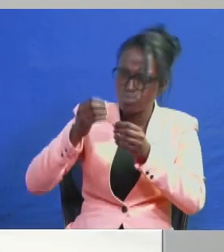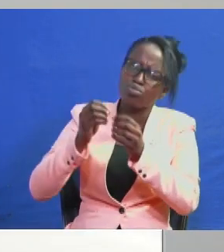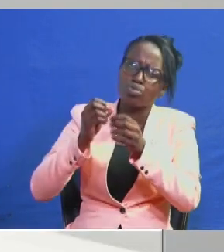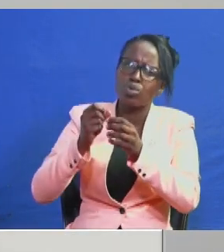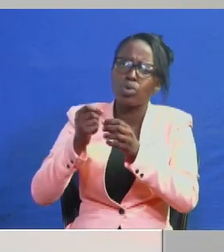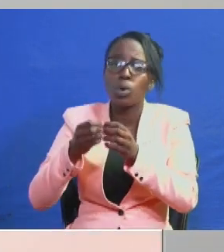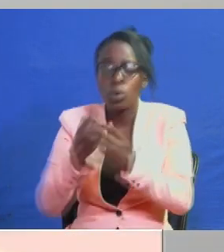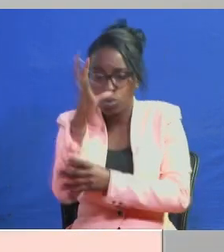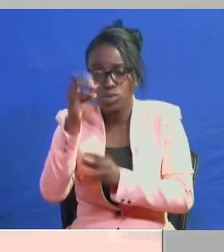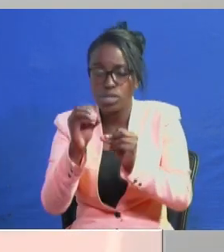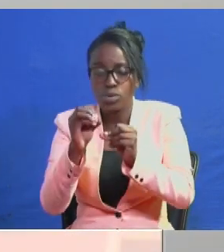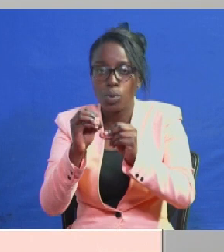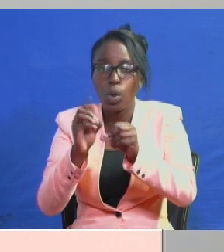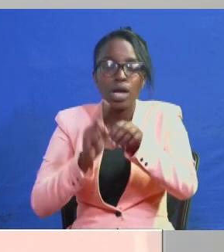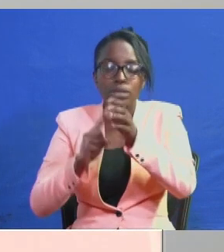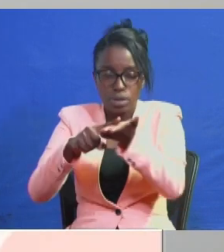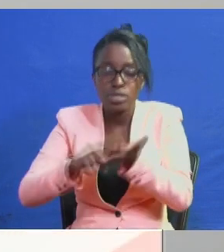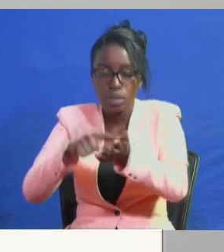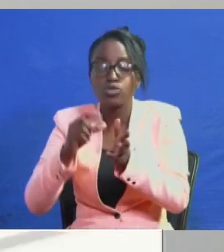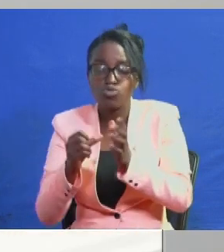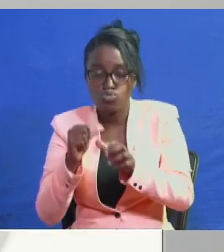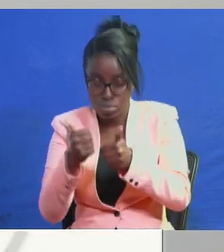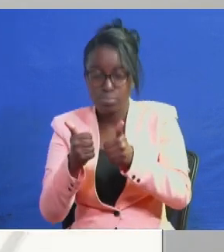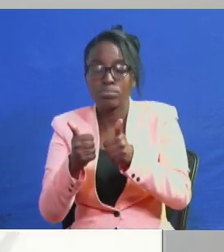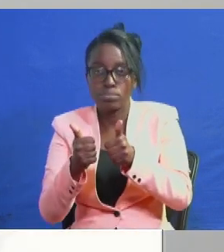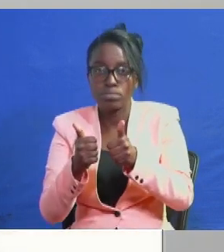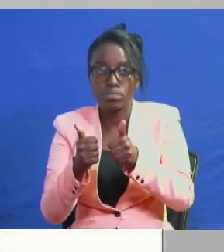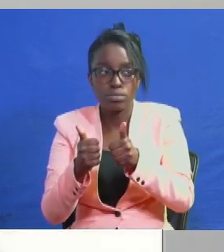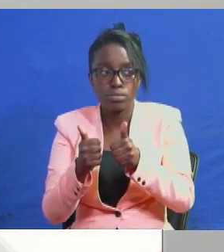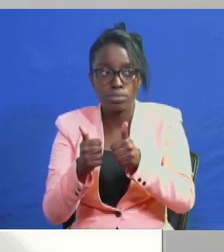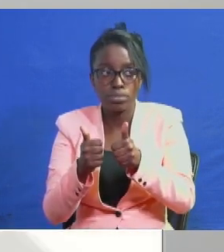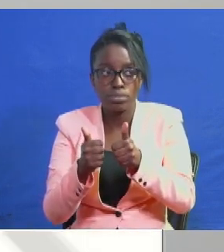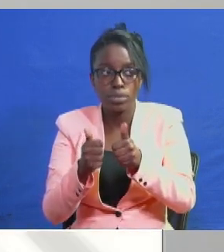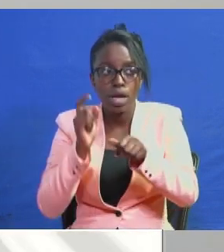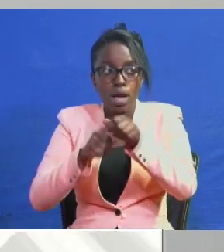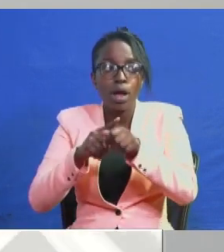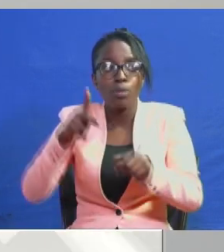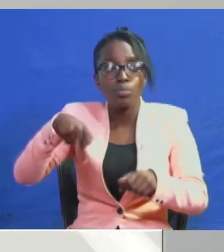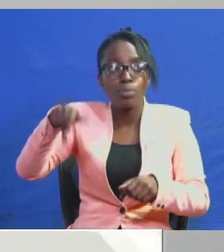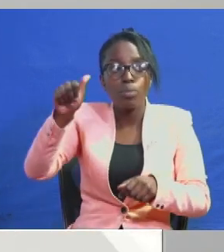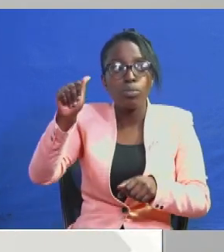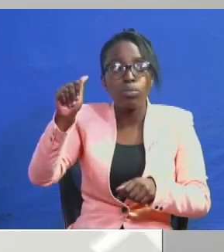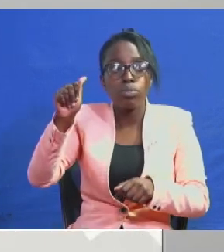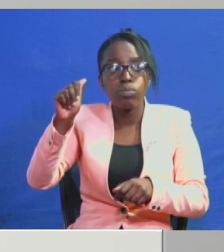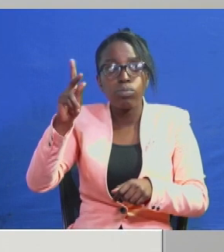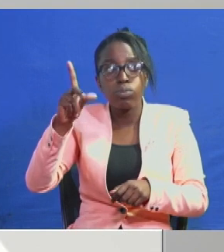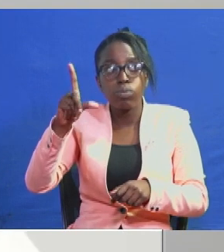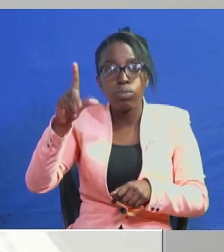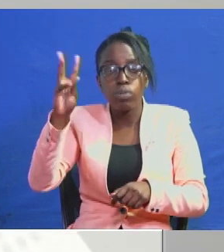closure. Other restoration methods, I'm sure you've seen things like platelet-rich plasma, you've seen laser, you've seen